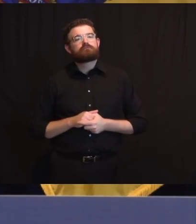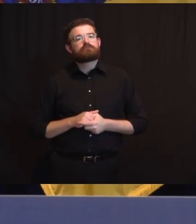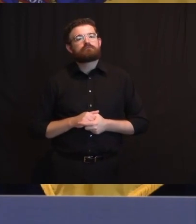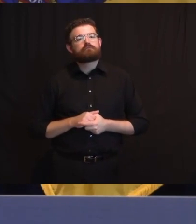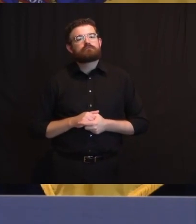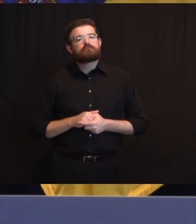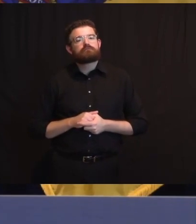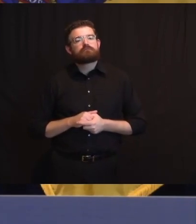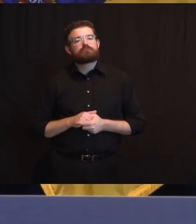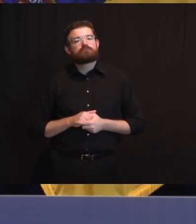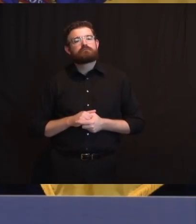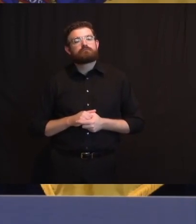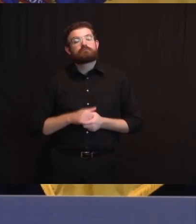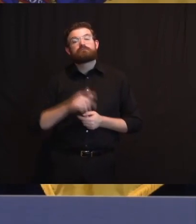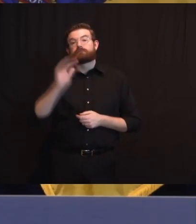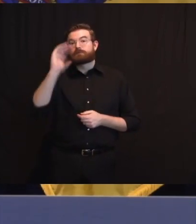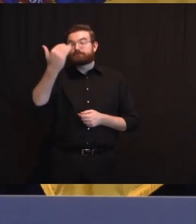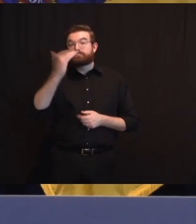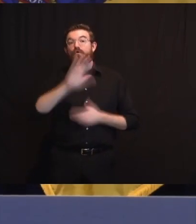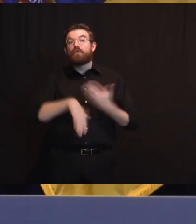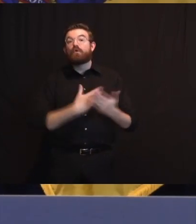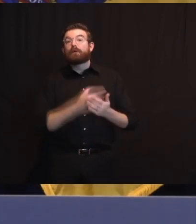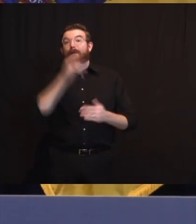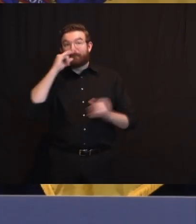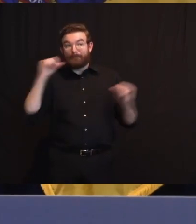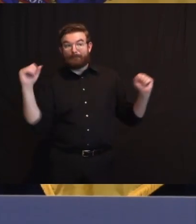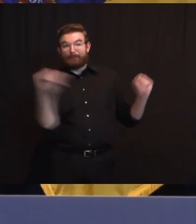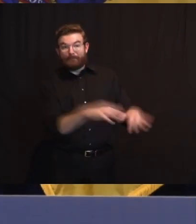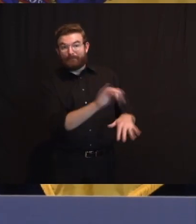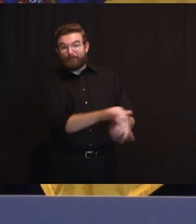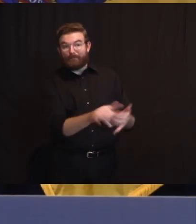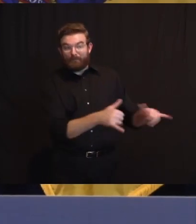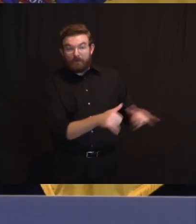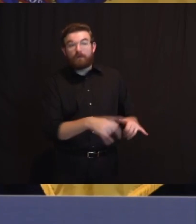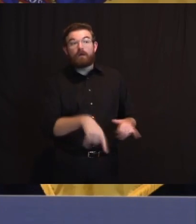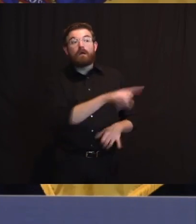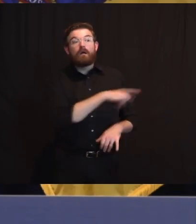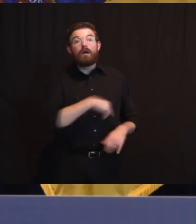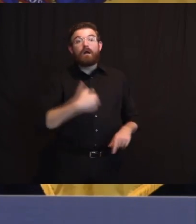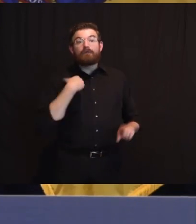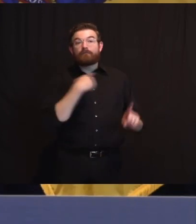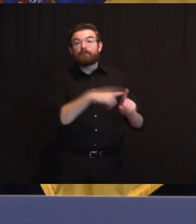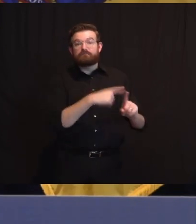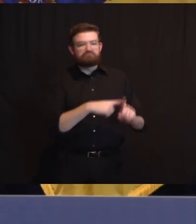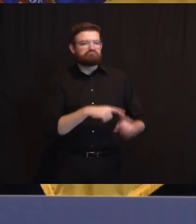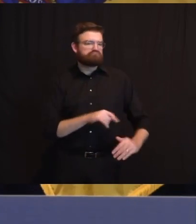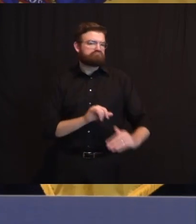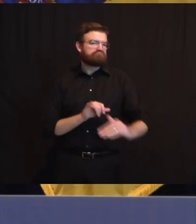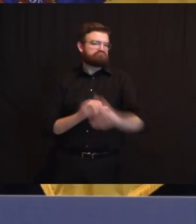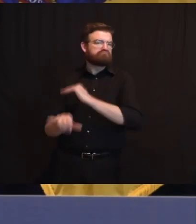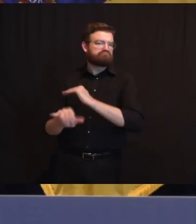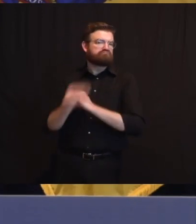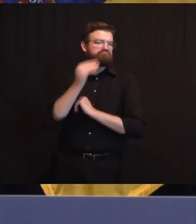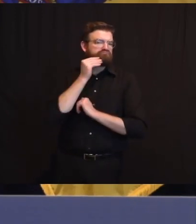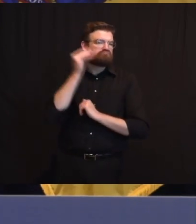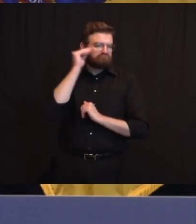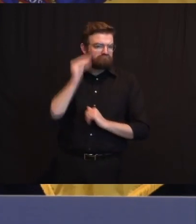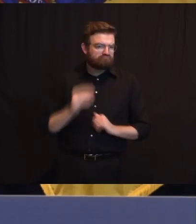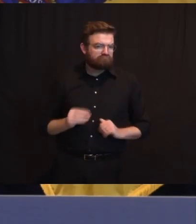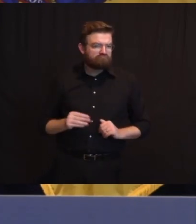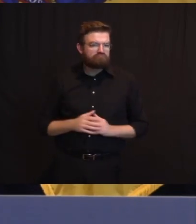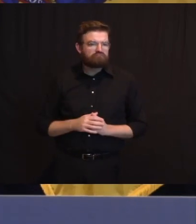were impacted, or certainly the ones who are positive at a minimum, are self-quarantining. But beyond that, can we come back to you? I don't know